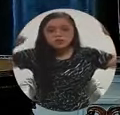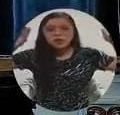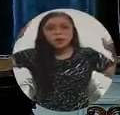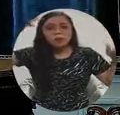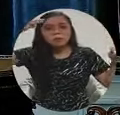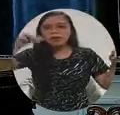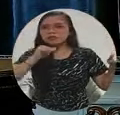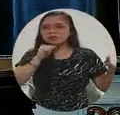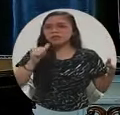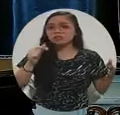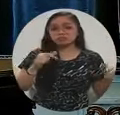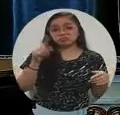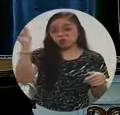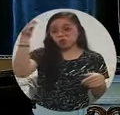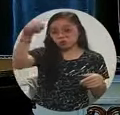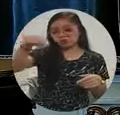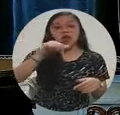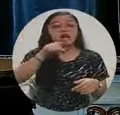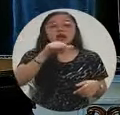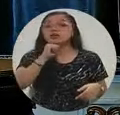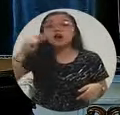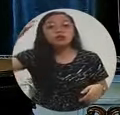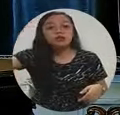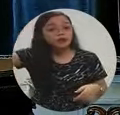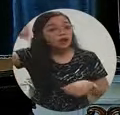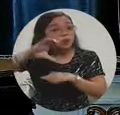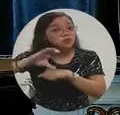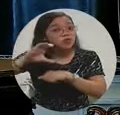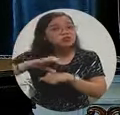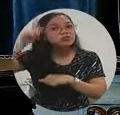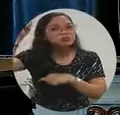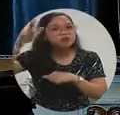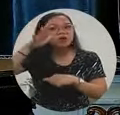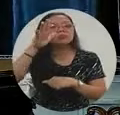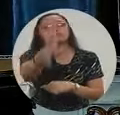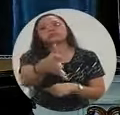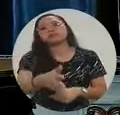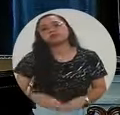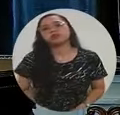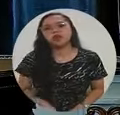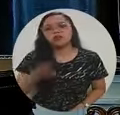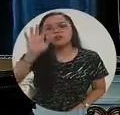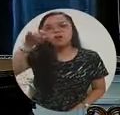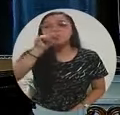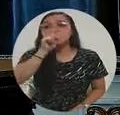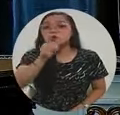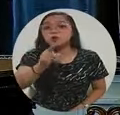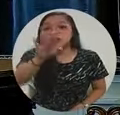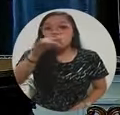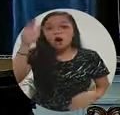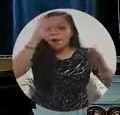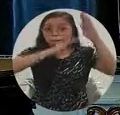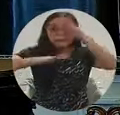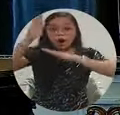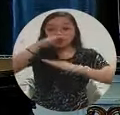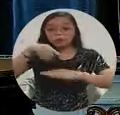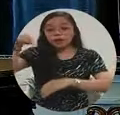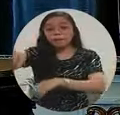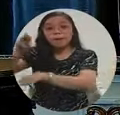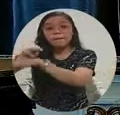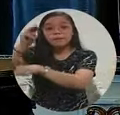Your mind is not on your ministry and your business if you think you are better than anybody else. The fact is, the